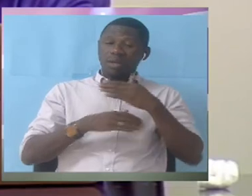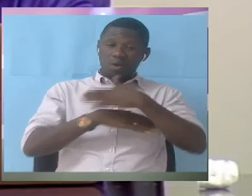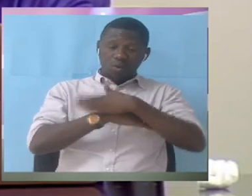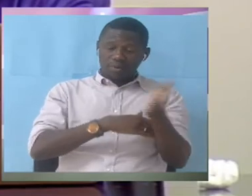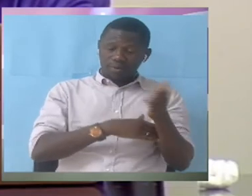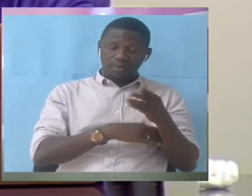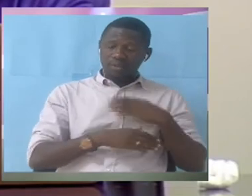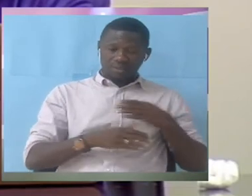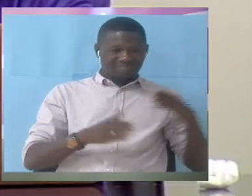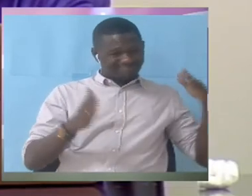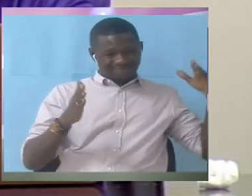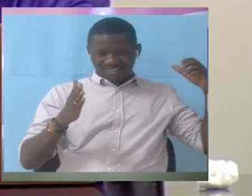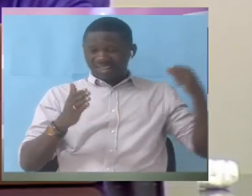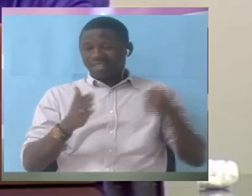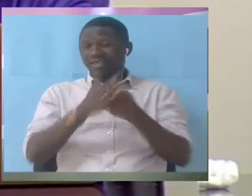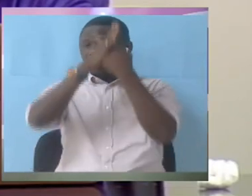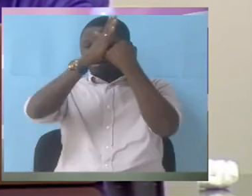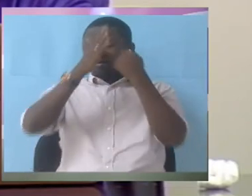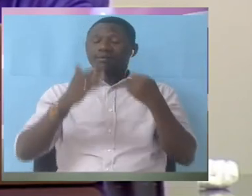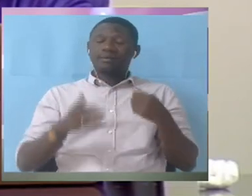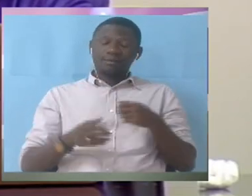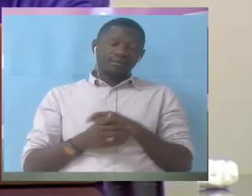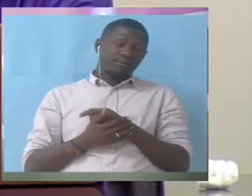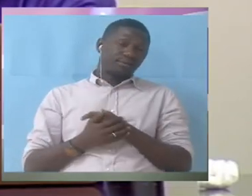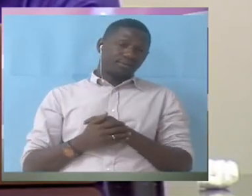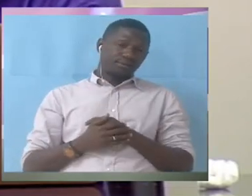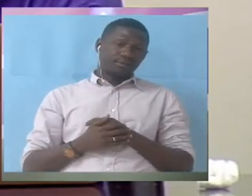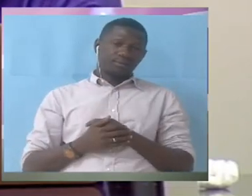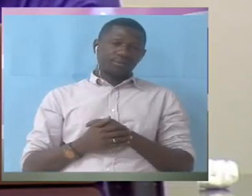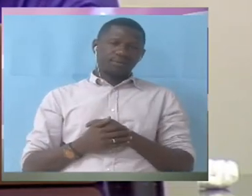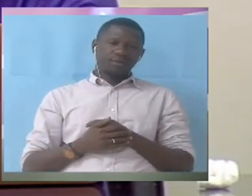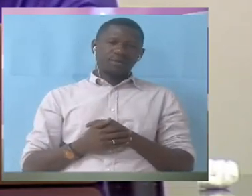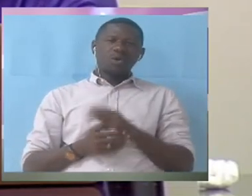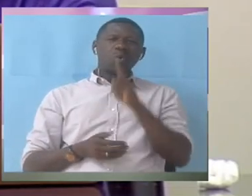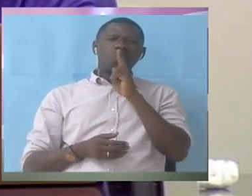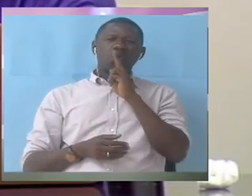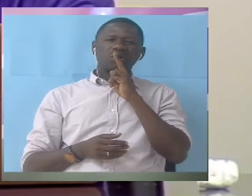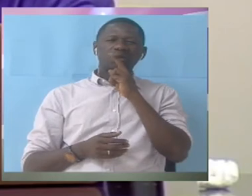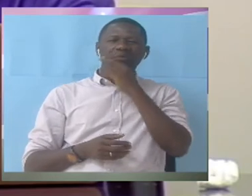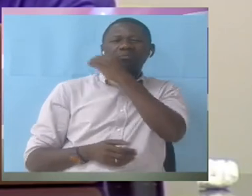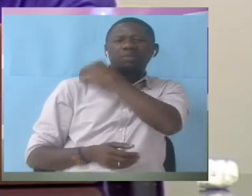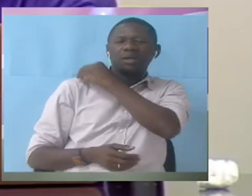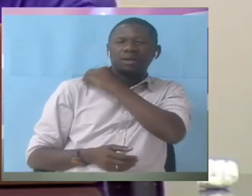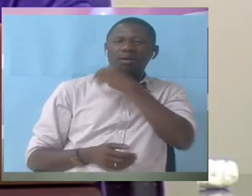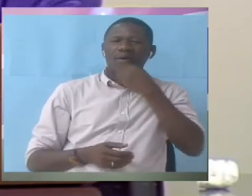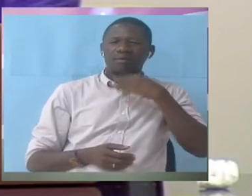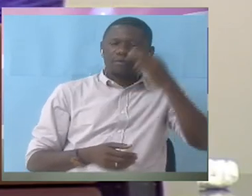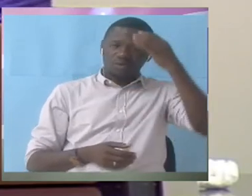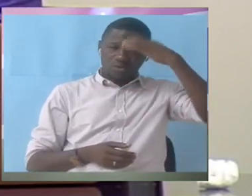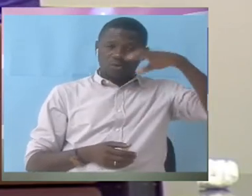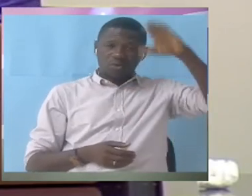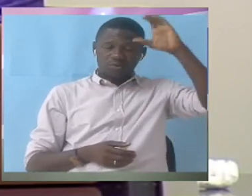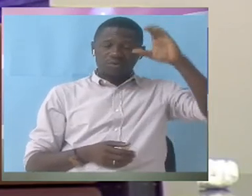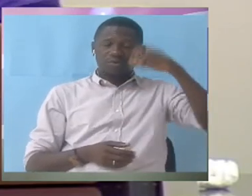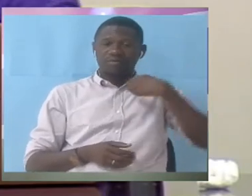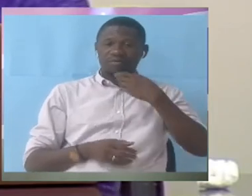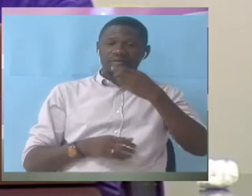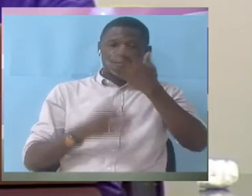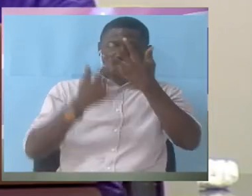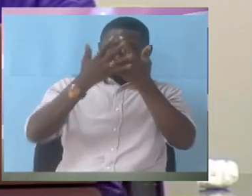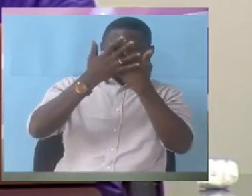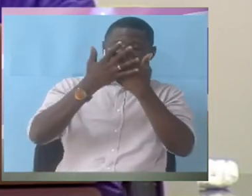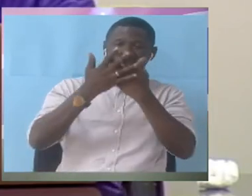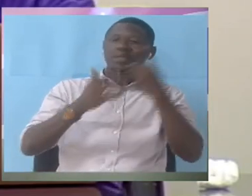who the commissioner of prisons was then? Doctor, mën nga ñu wax time bobu wala waxtu bobu kan la nekkon commissioner of prisons?